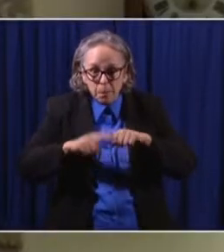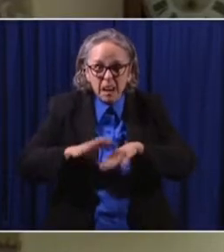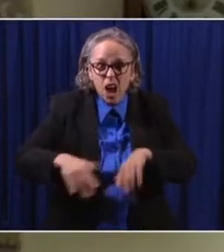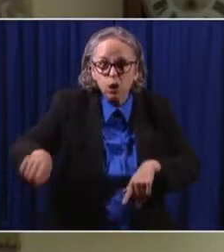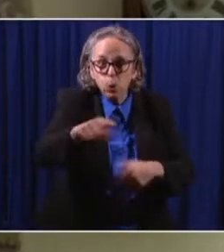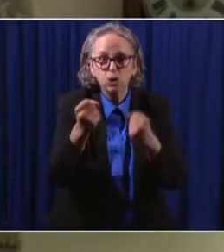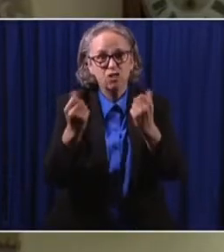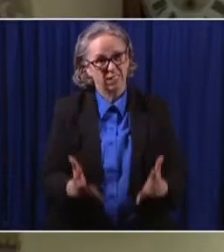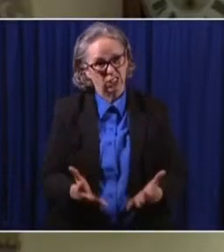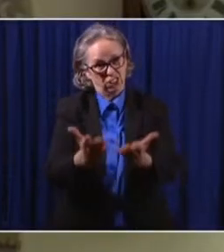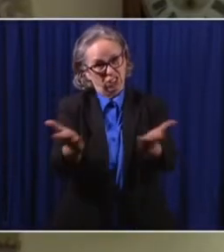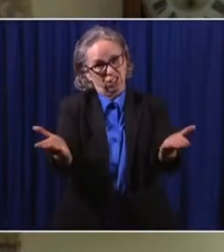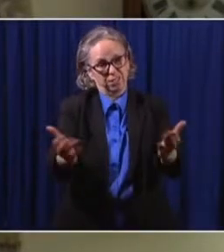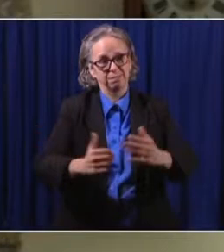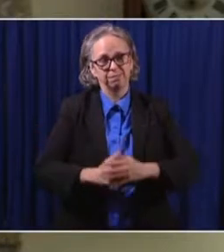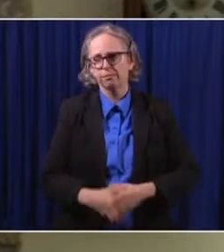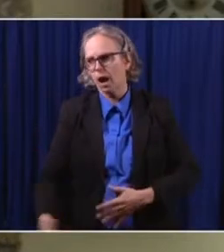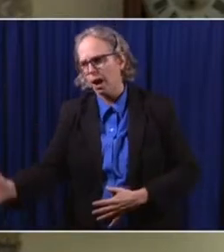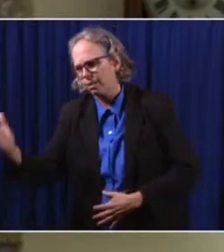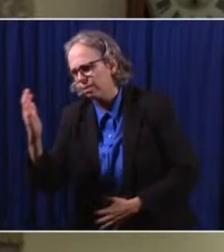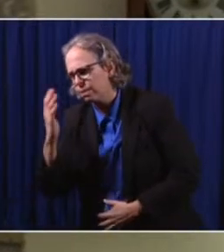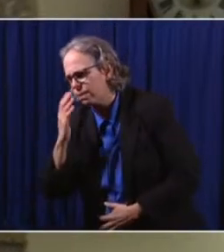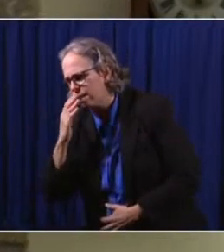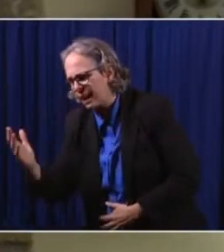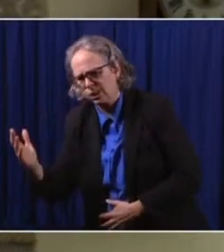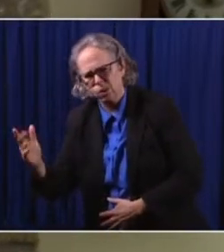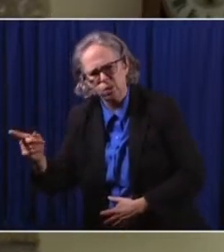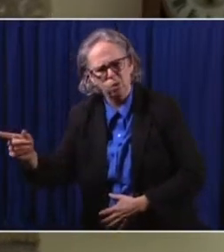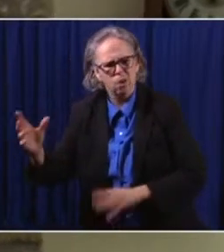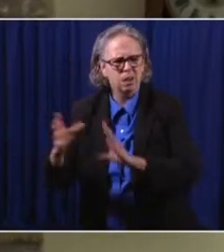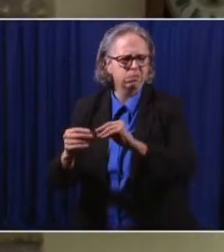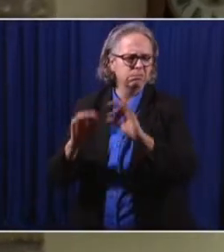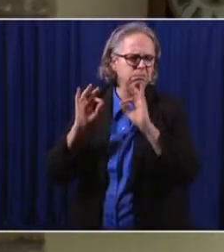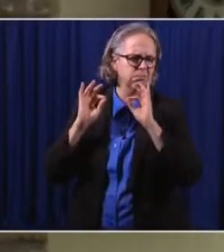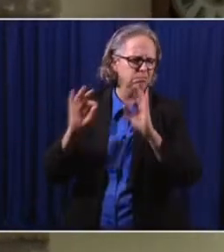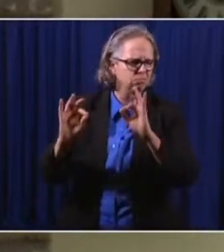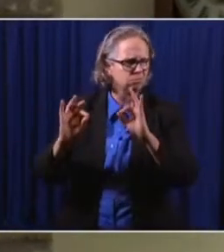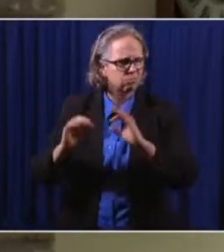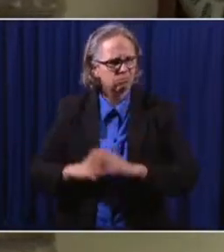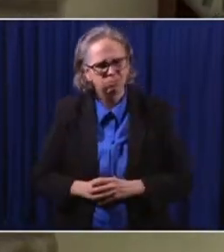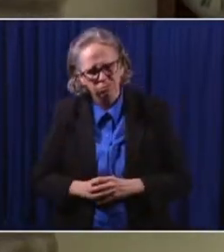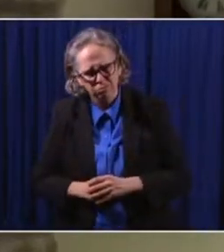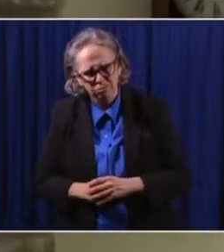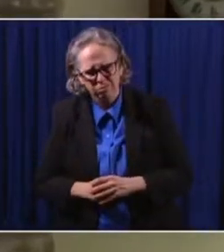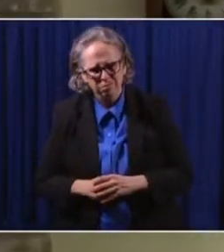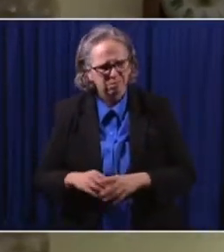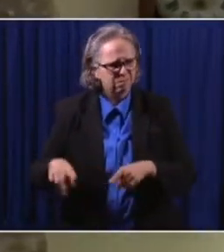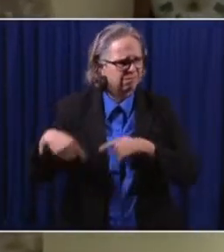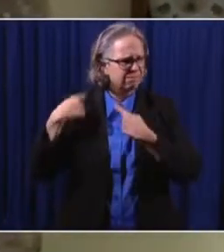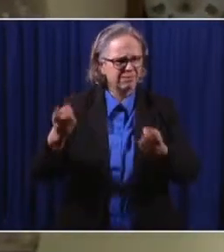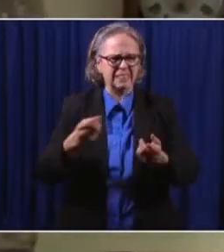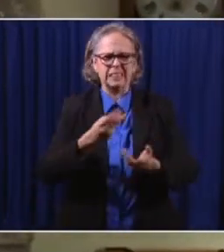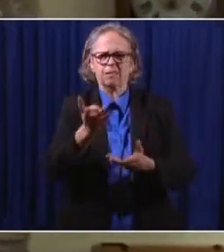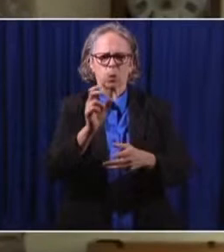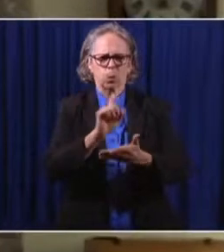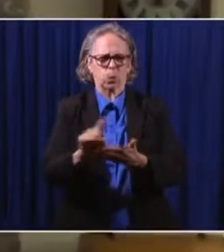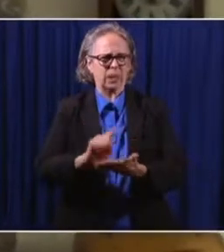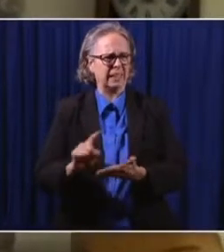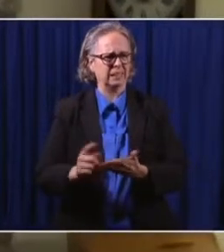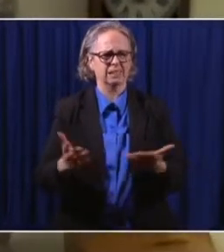much. Appreciate that. Each week, for the last several weeks at least, I've been talking